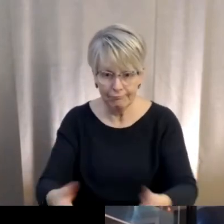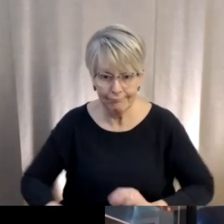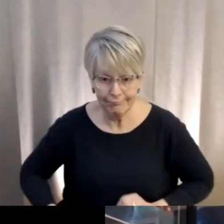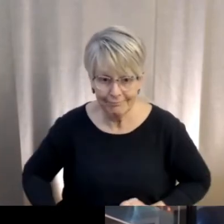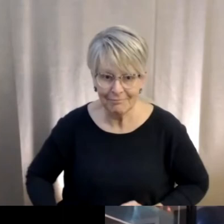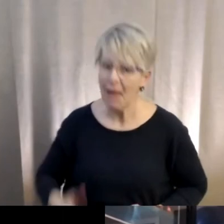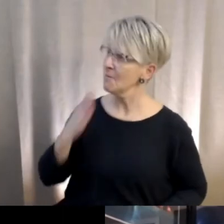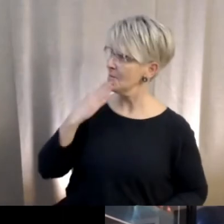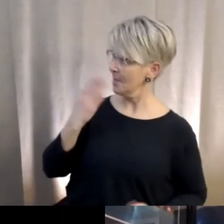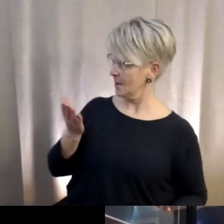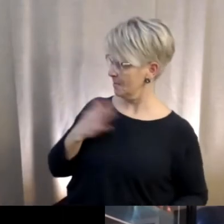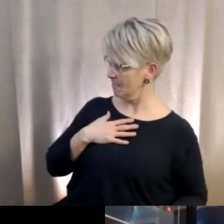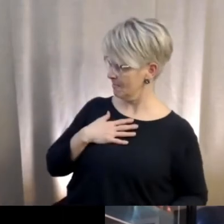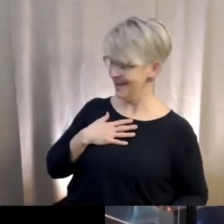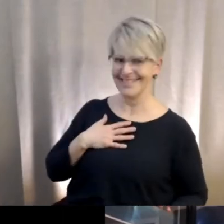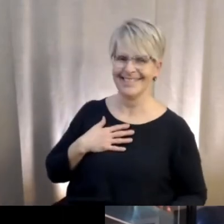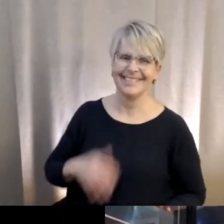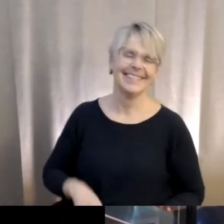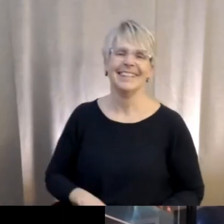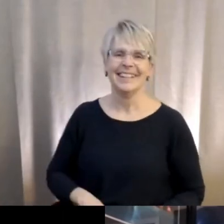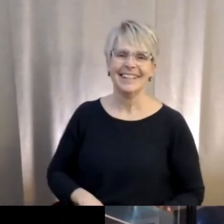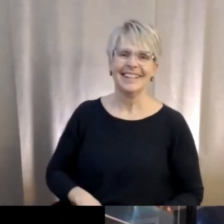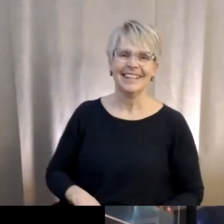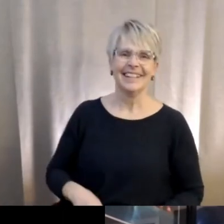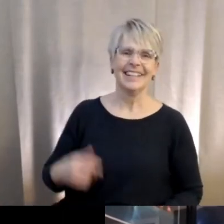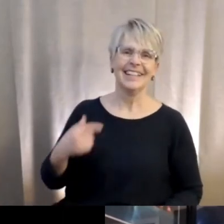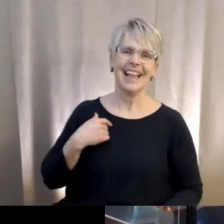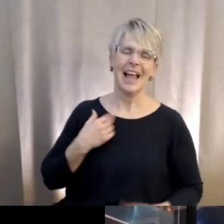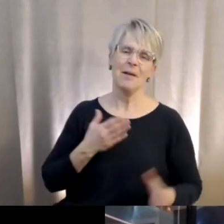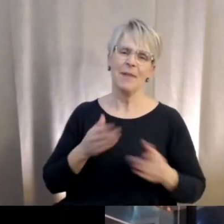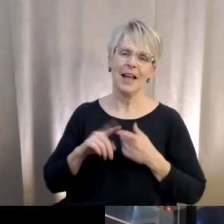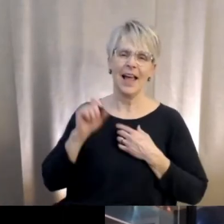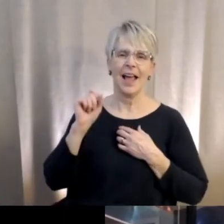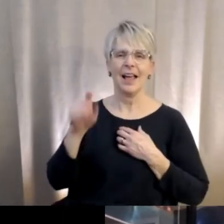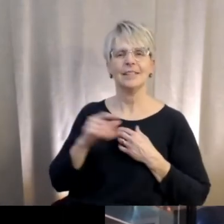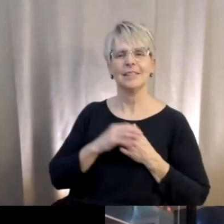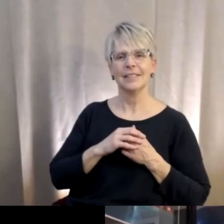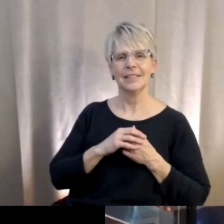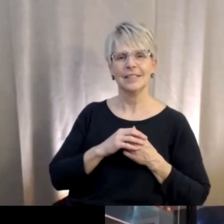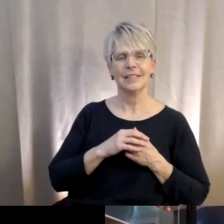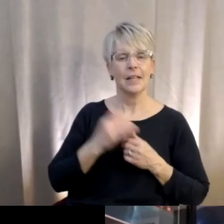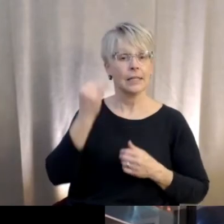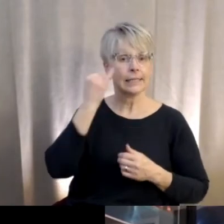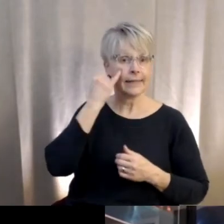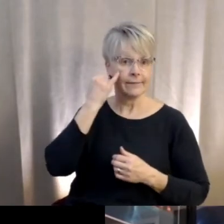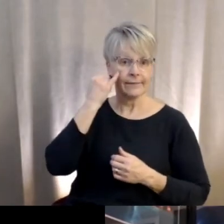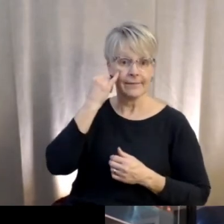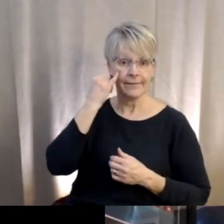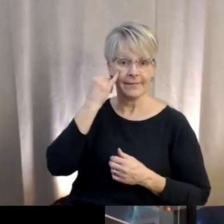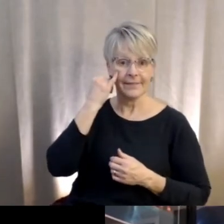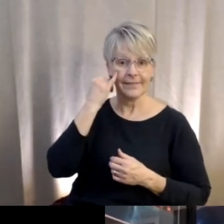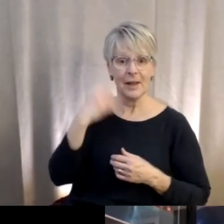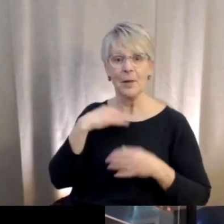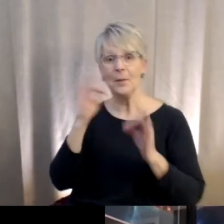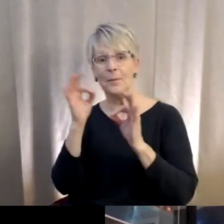Thank you. I was just going to say, what are some, if you could, some... yeah, I know I've